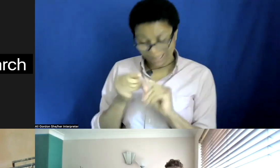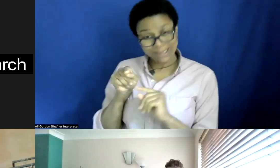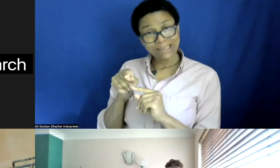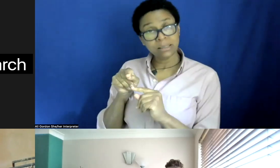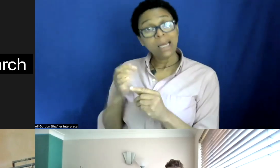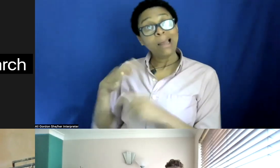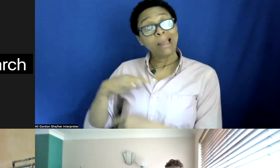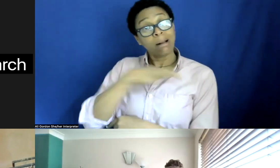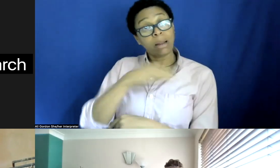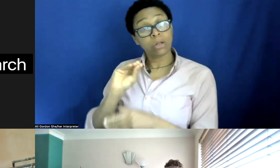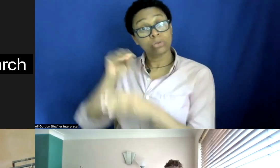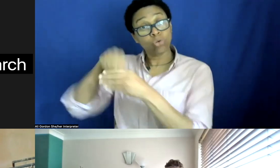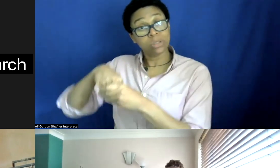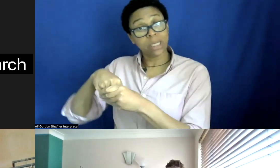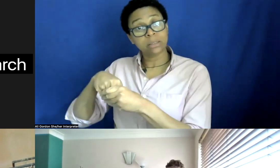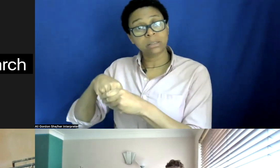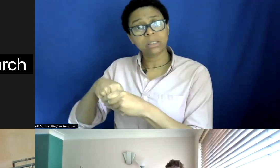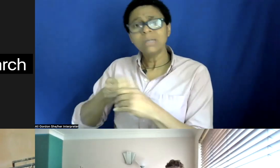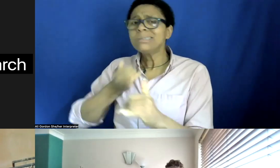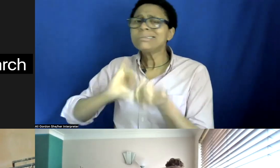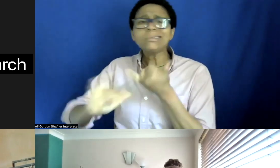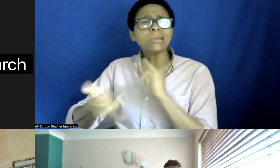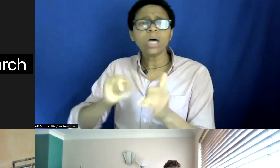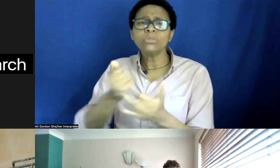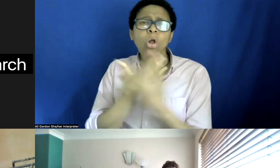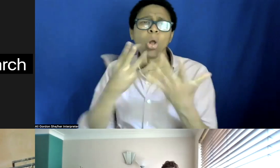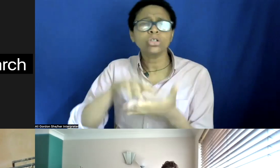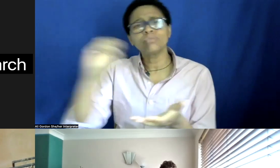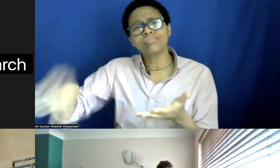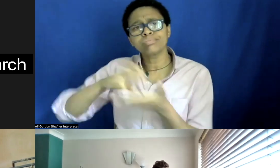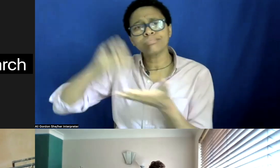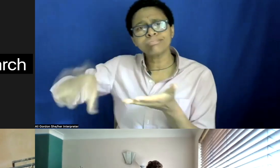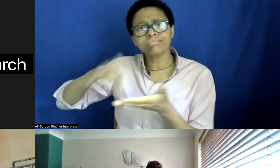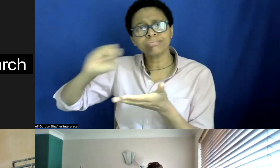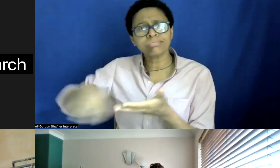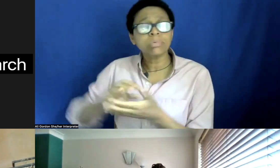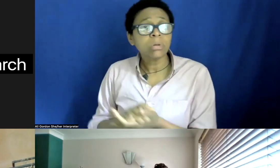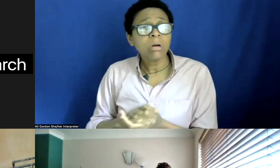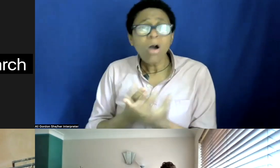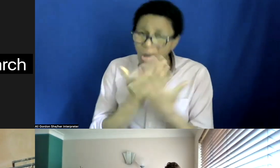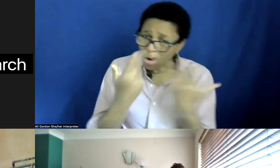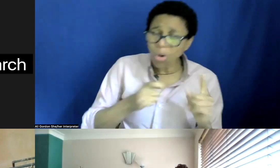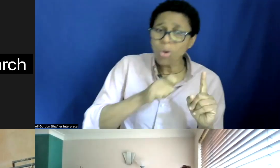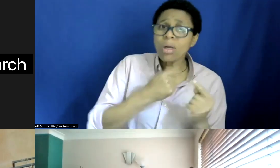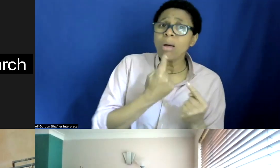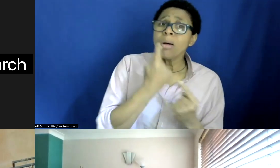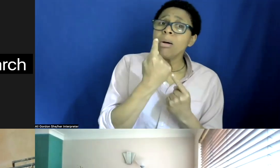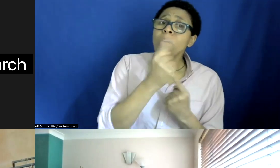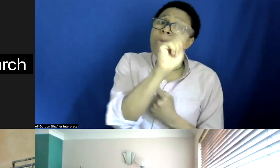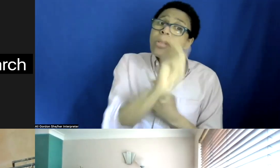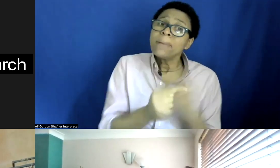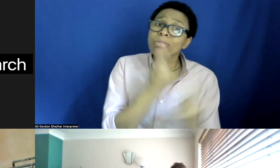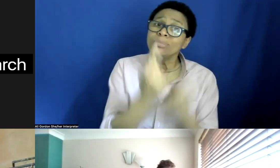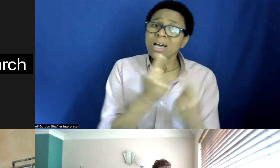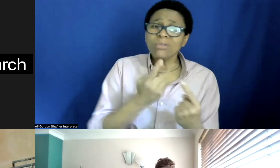lot of it sometimes in some sessions gets churned out. A lot of it is stuff that people want to get it out of their heads and then forget